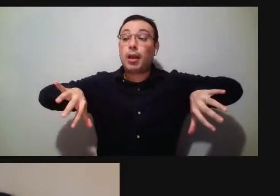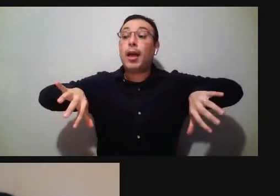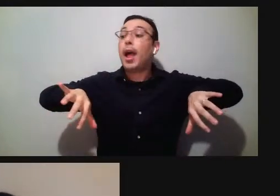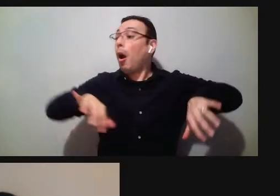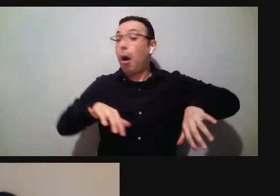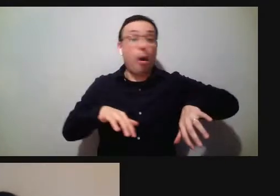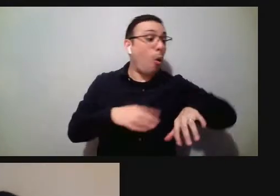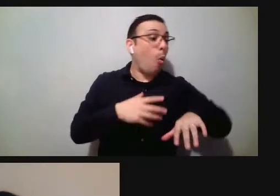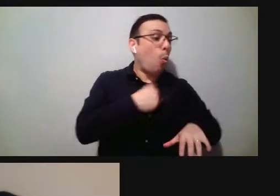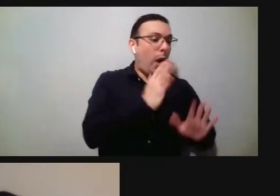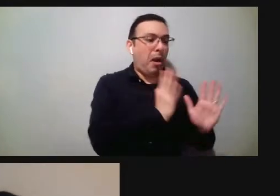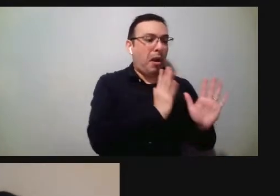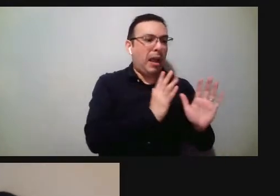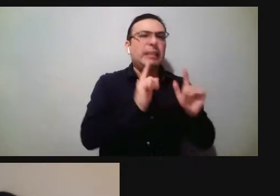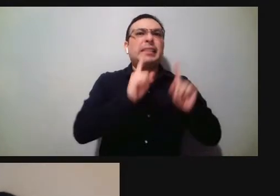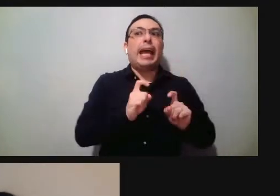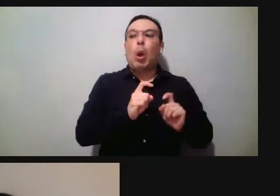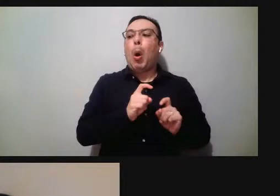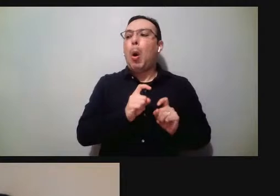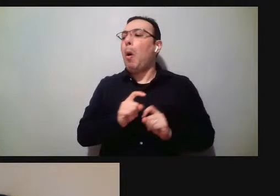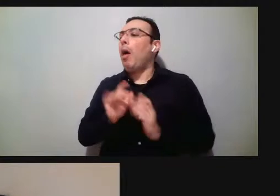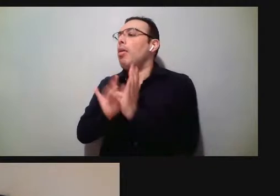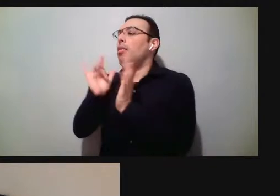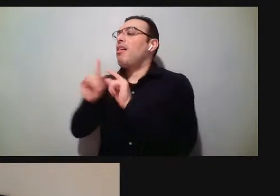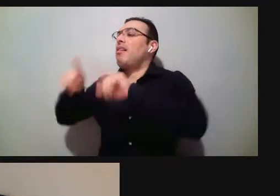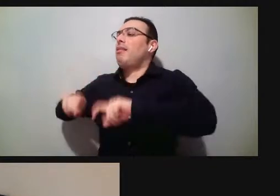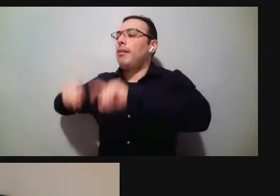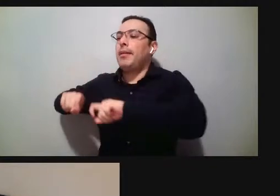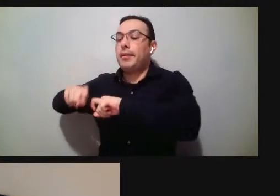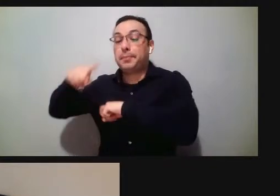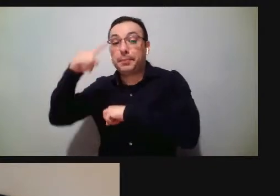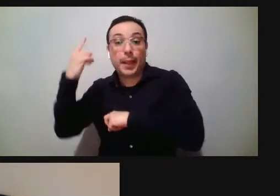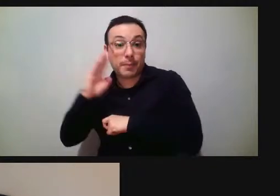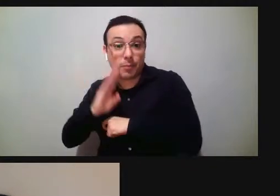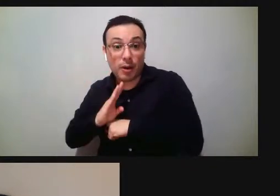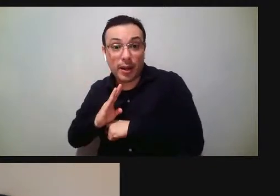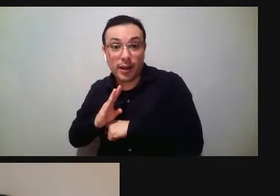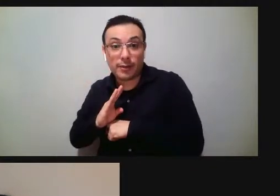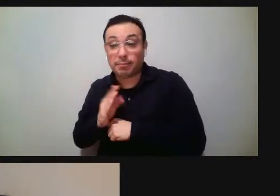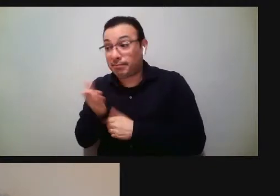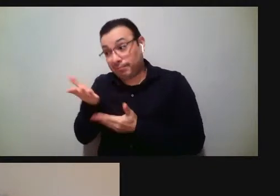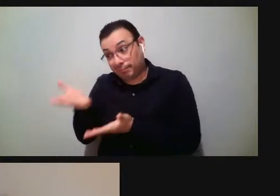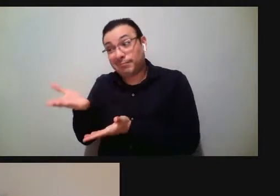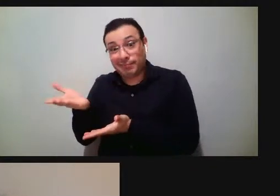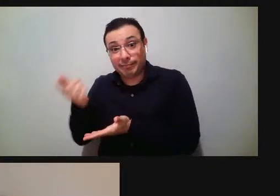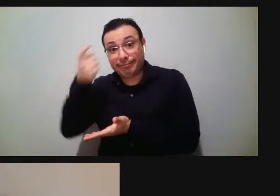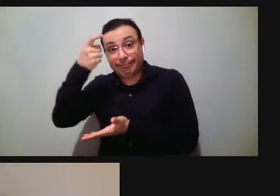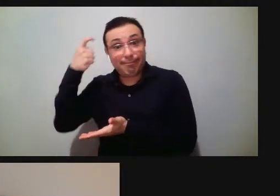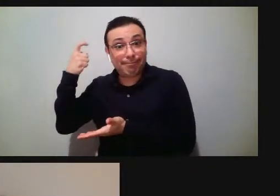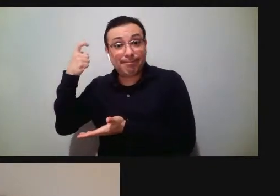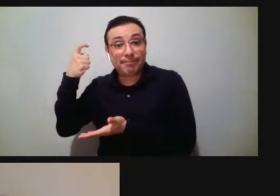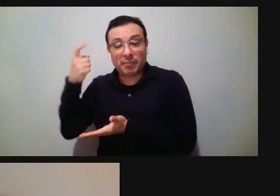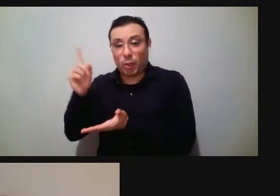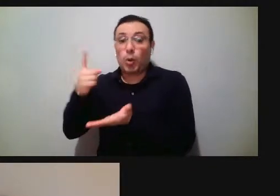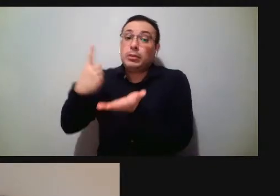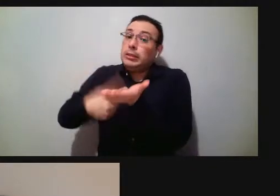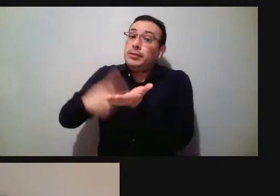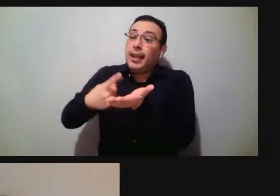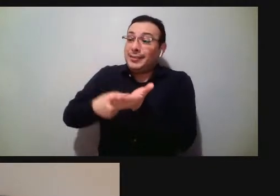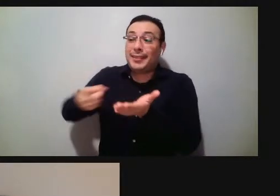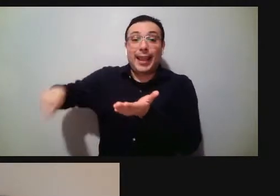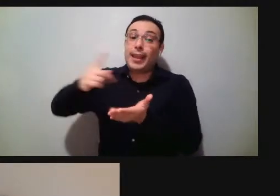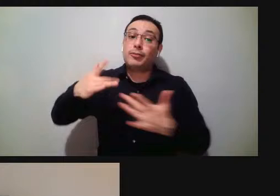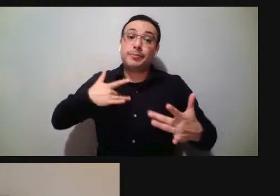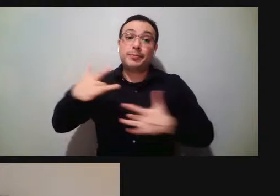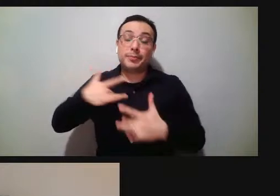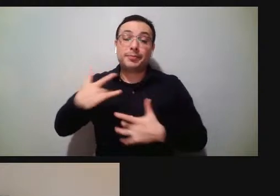have to be honest and transparent about that and talk to people about their concerns. I will say we've been doing a lot of